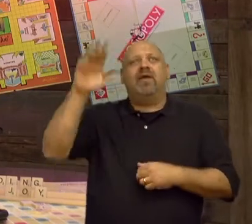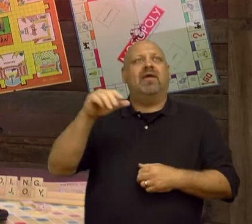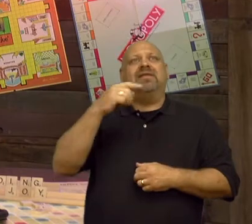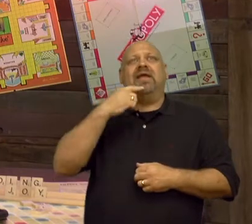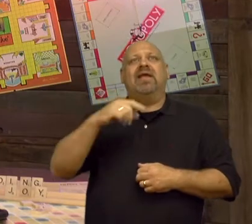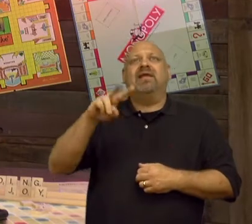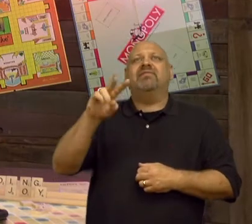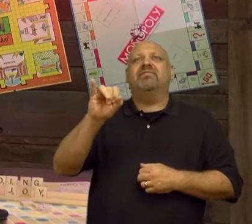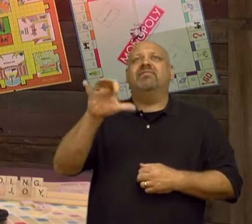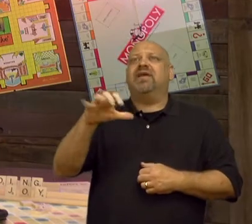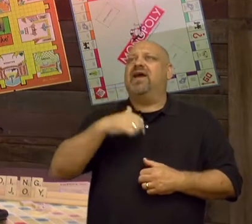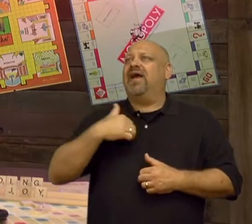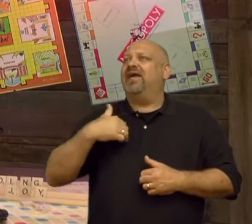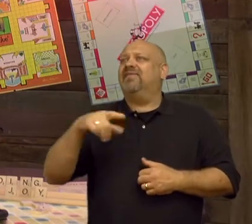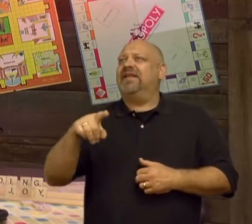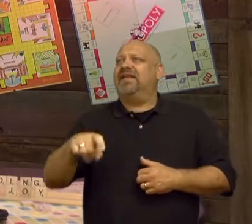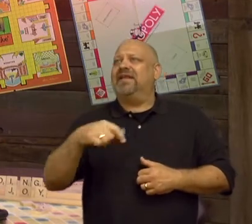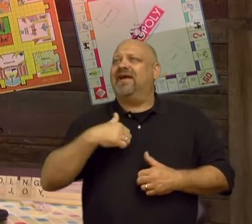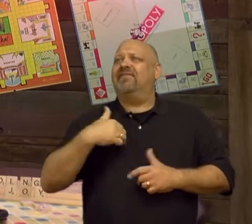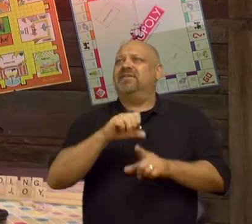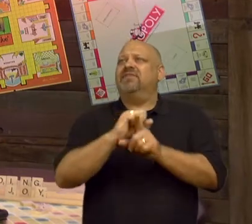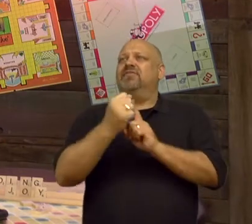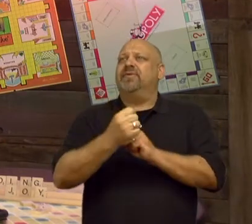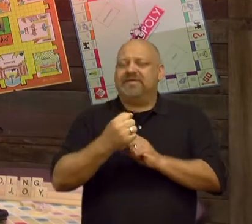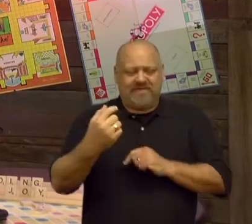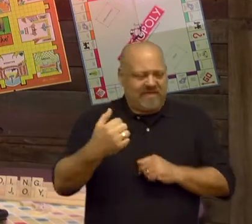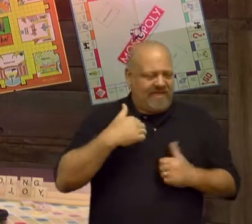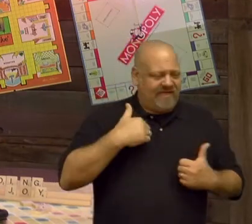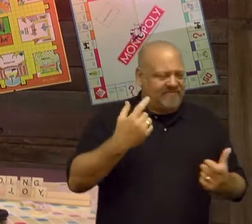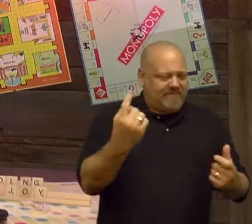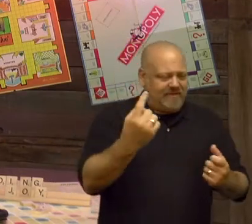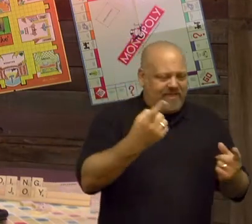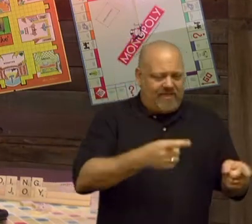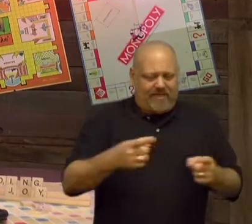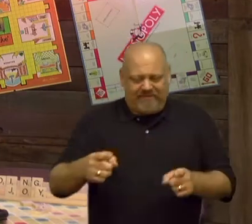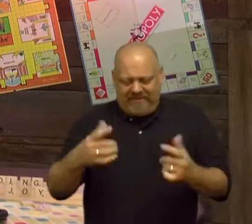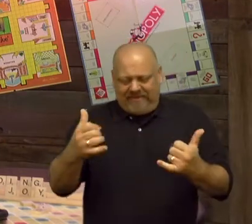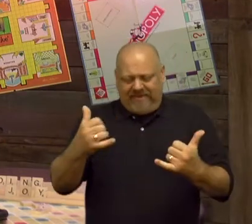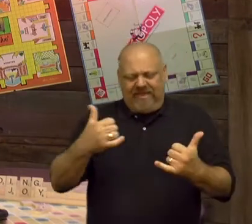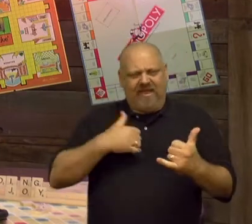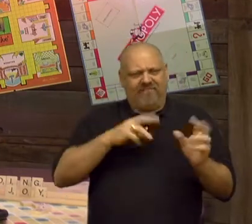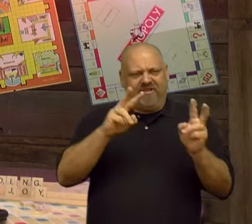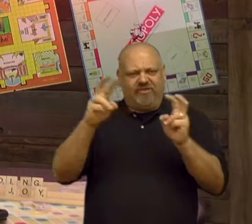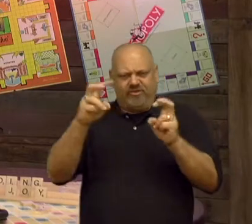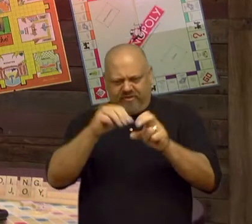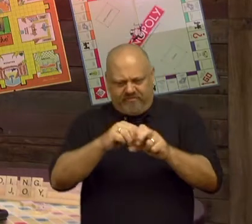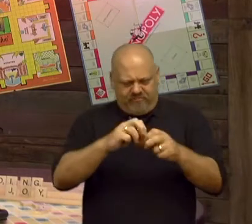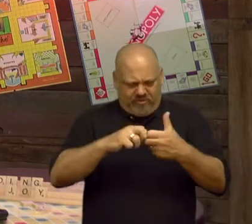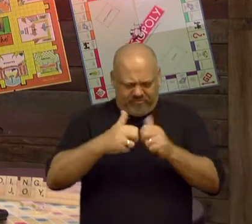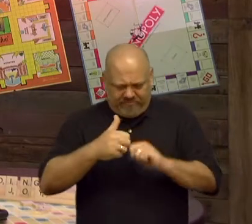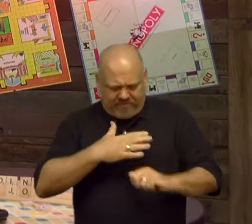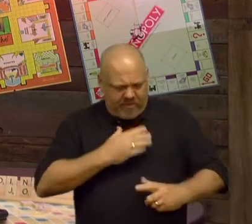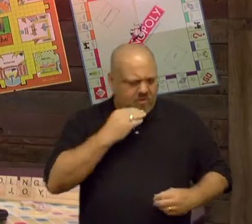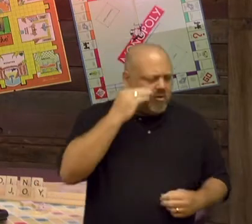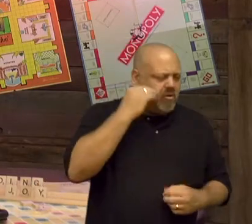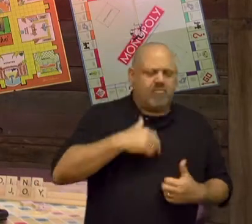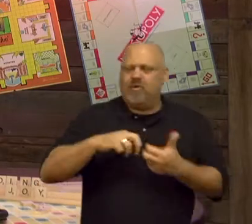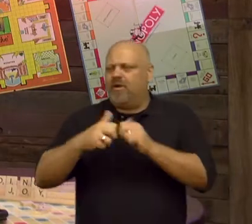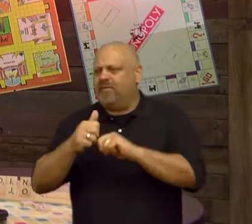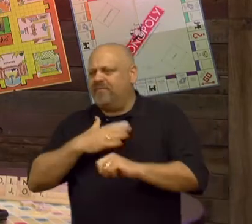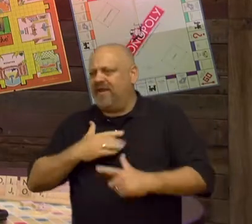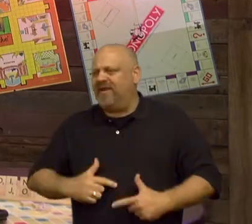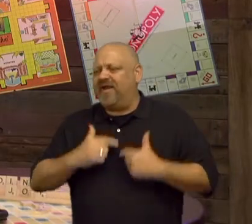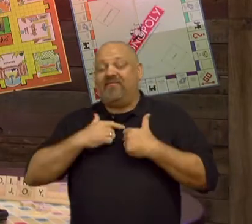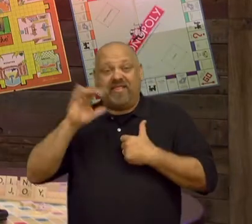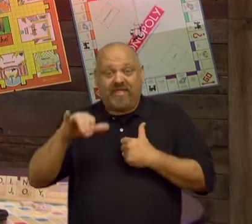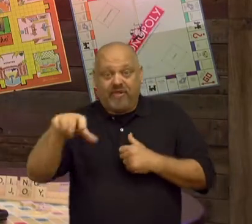say, "Vic, I got a need. I got a situation. I got something going on today. There's issues in my home. There's